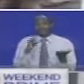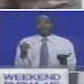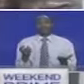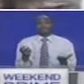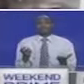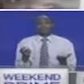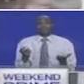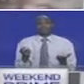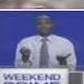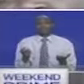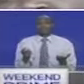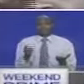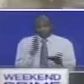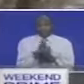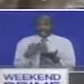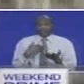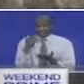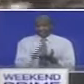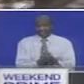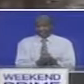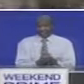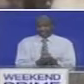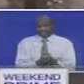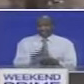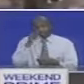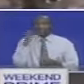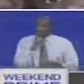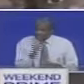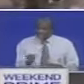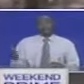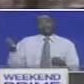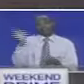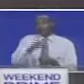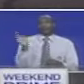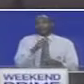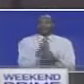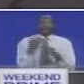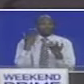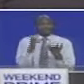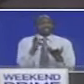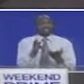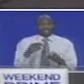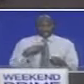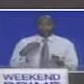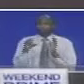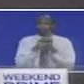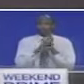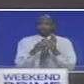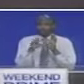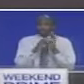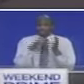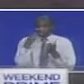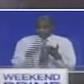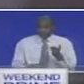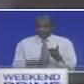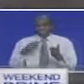Kazi, kazi iko kwa vijana. Kazi iko. Iko kazi kwa wazee, sio? And the constitution says, reflect